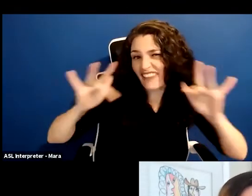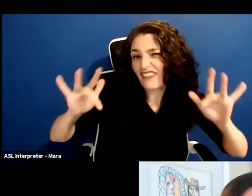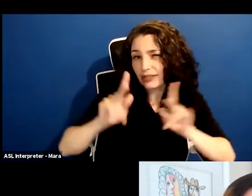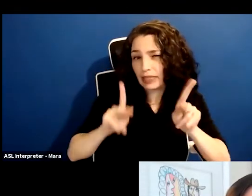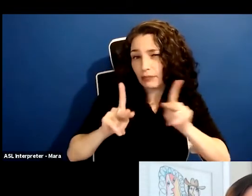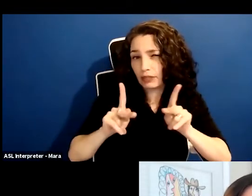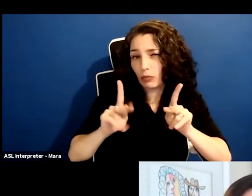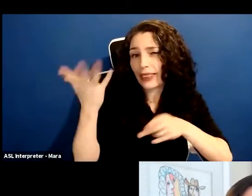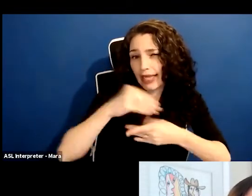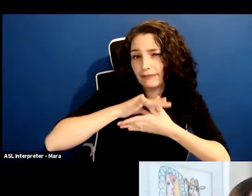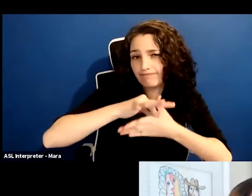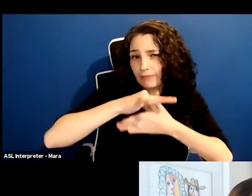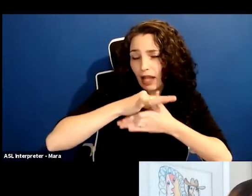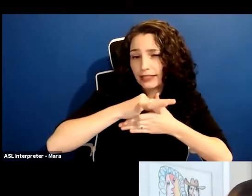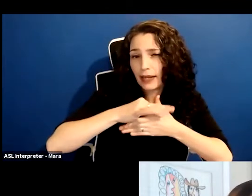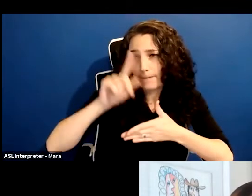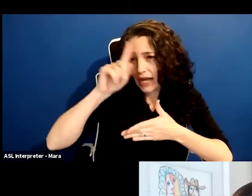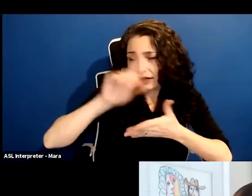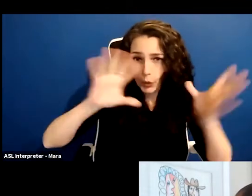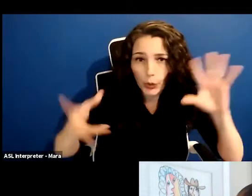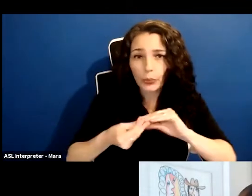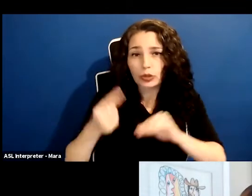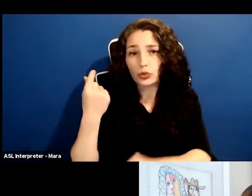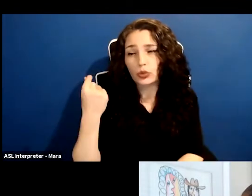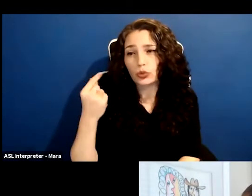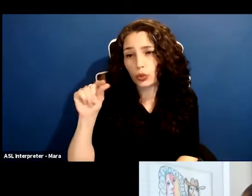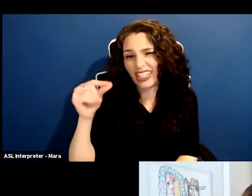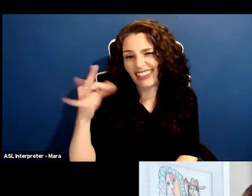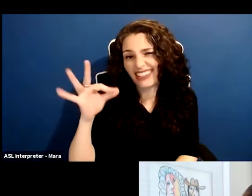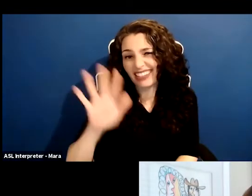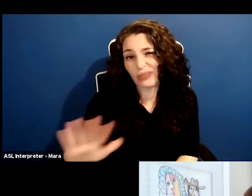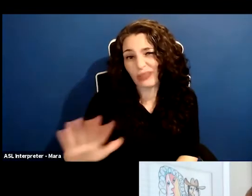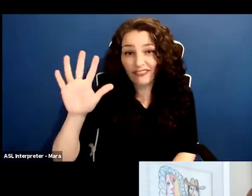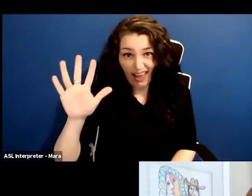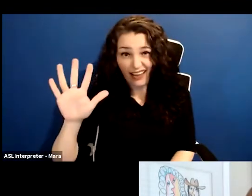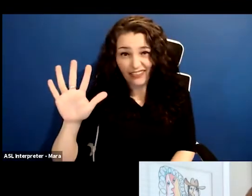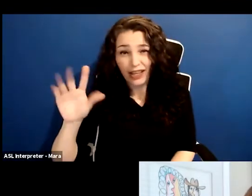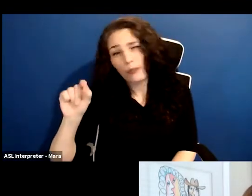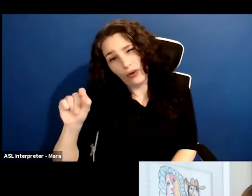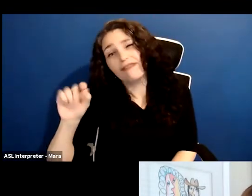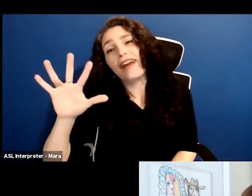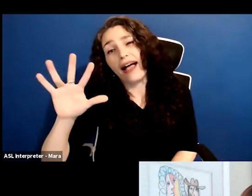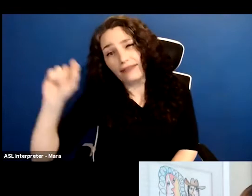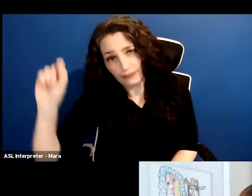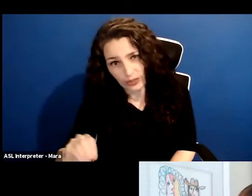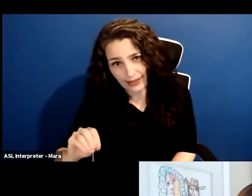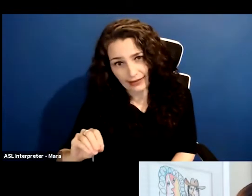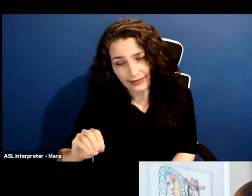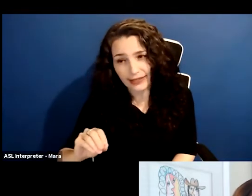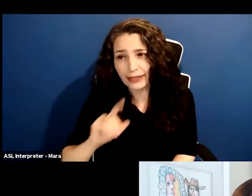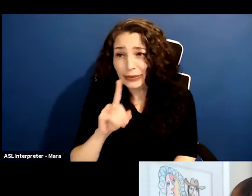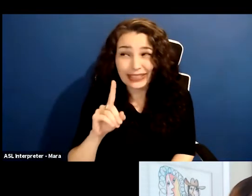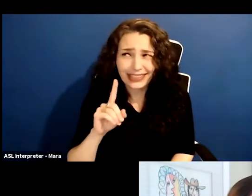in content. But when you roll it up for 2019, it was just about 5.5%, which is,